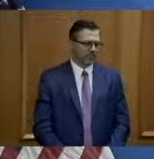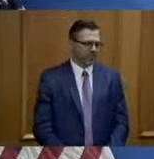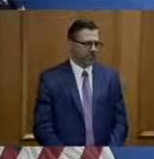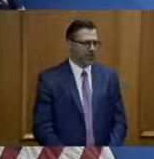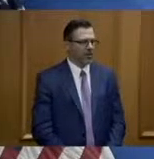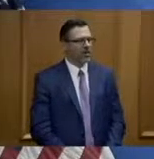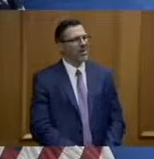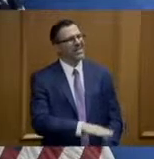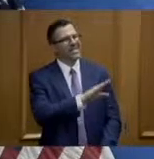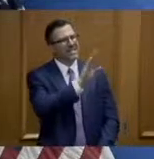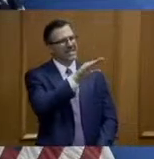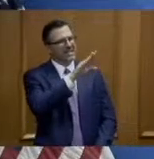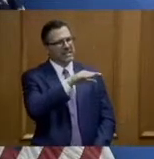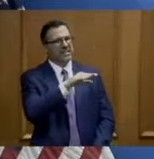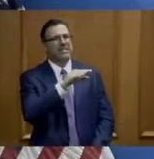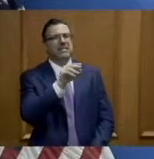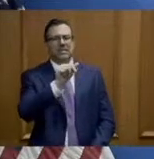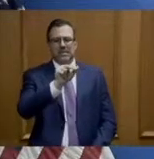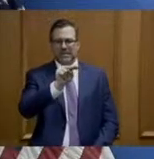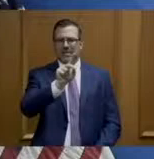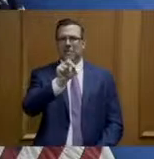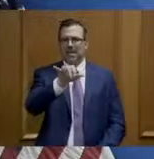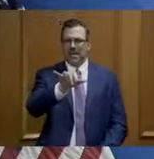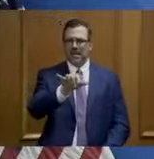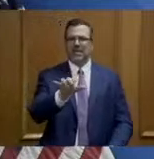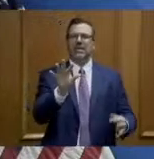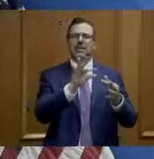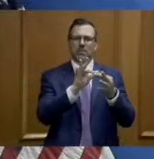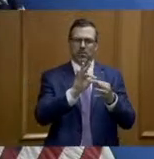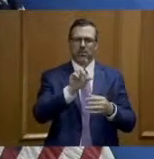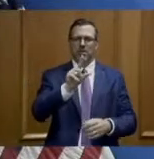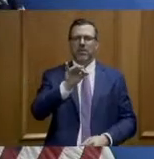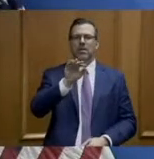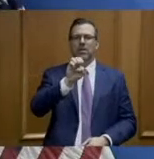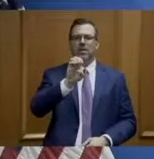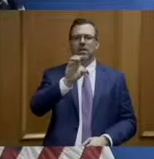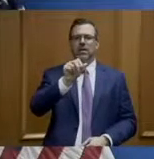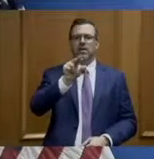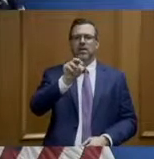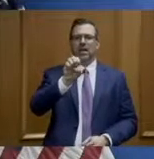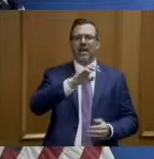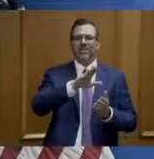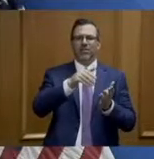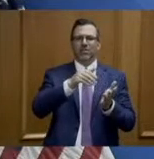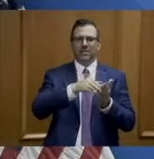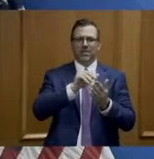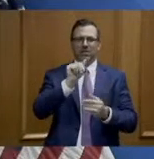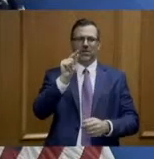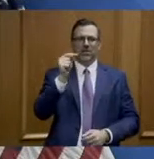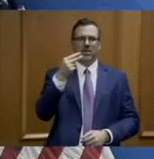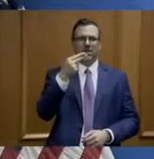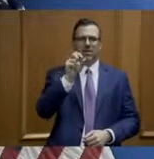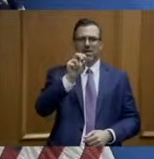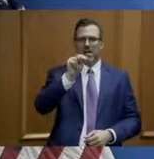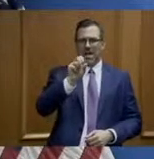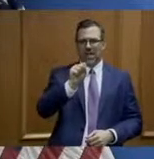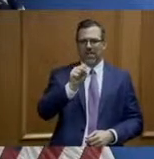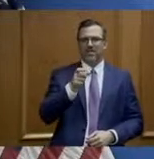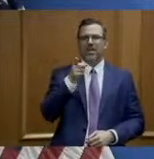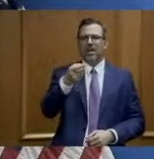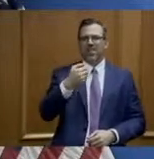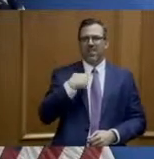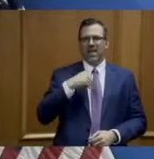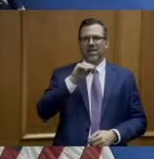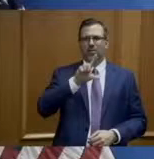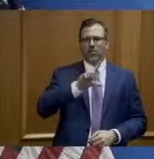Governor, I know that Andy mentioned the Life Care Center of Athens, but now that they've had 2 deaths and 70 other positive cases